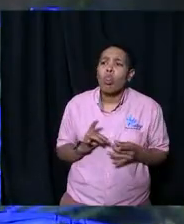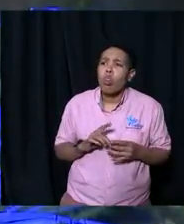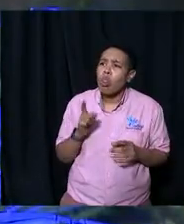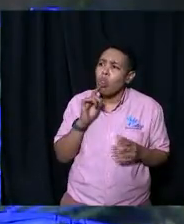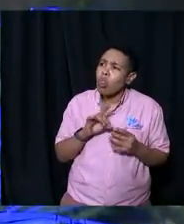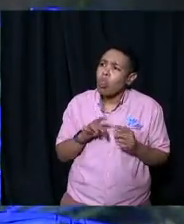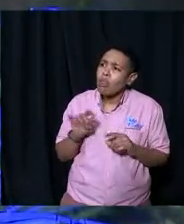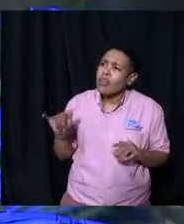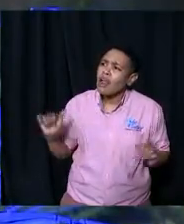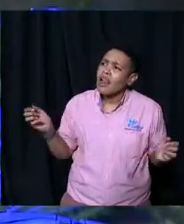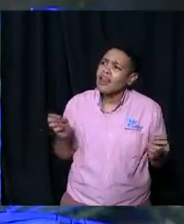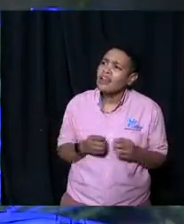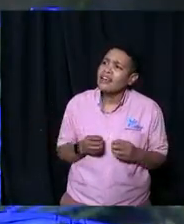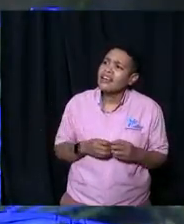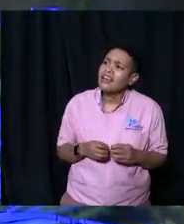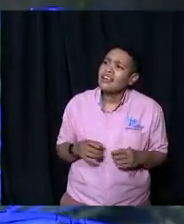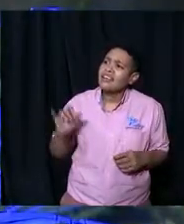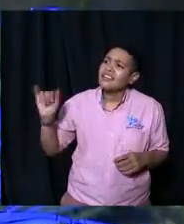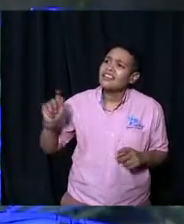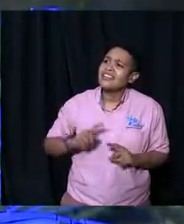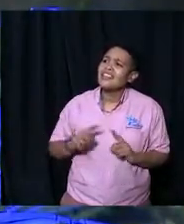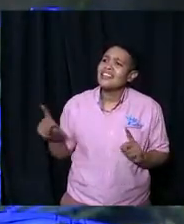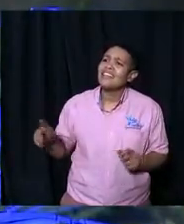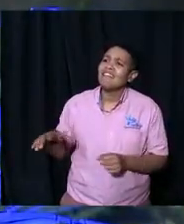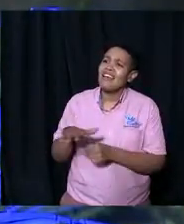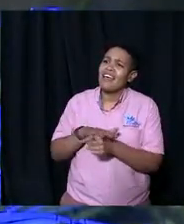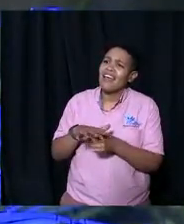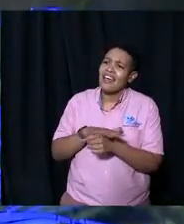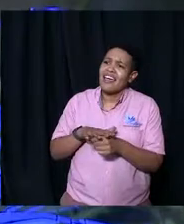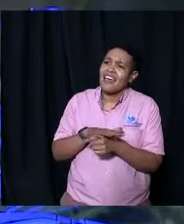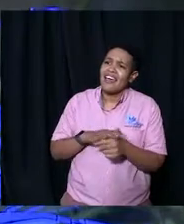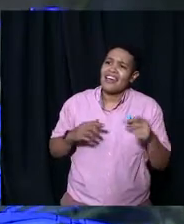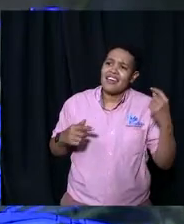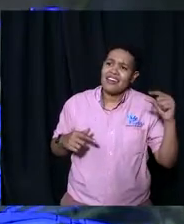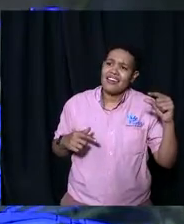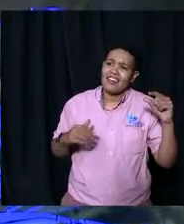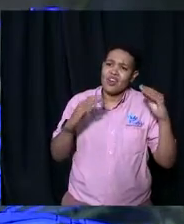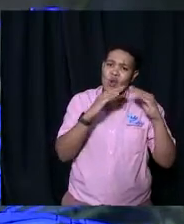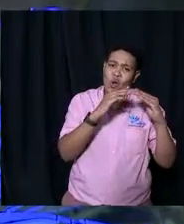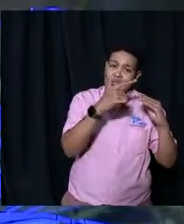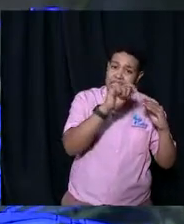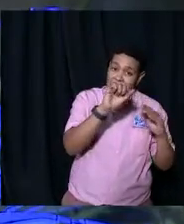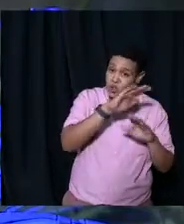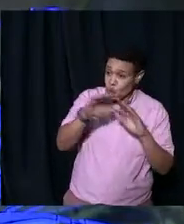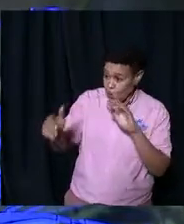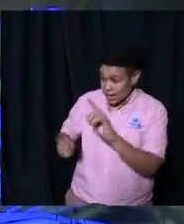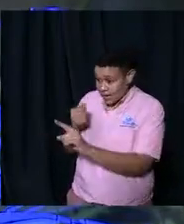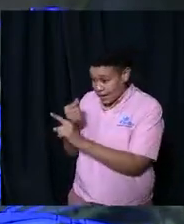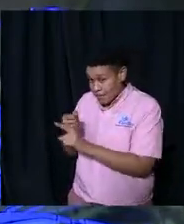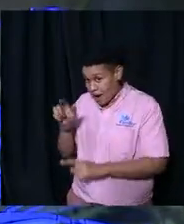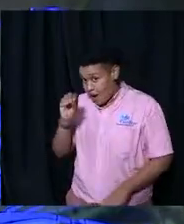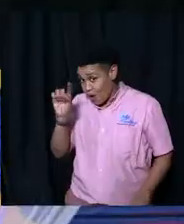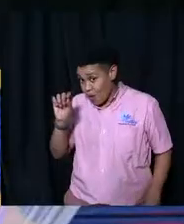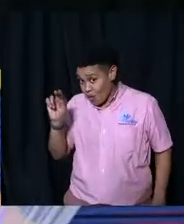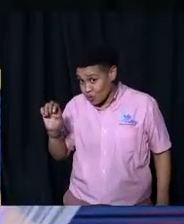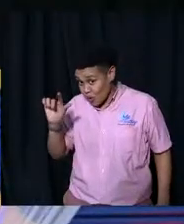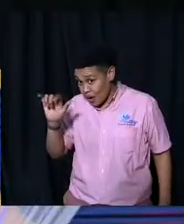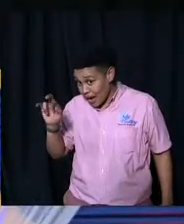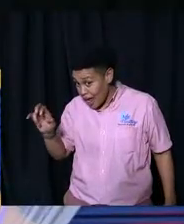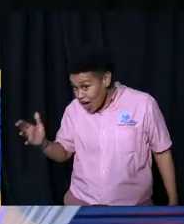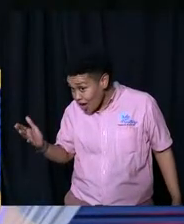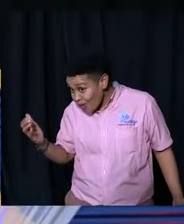about that anymore? That's a different area. No, but I'm just talking. The greenhouse gases don't affect that. It won't affect